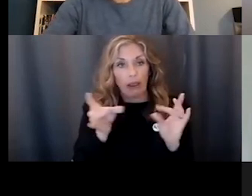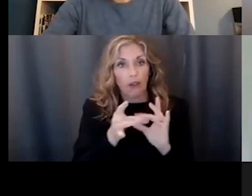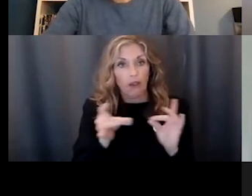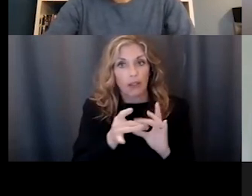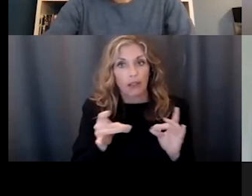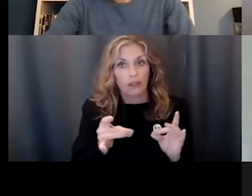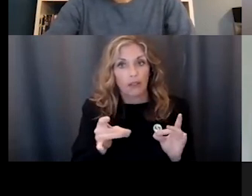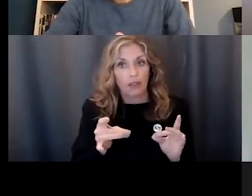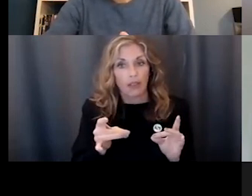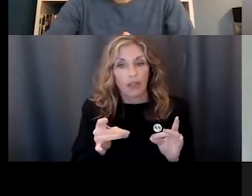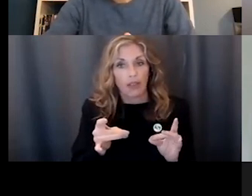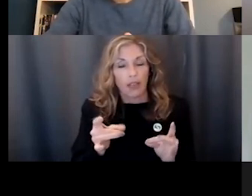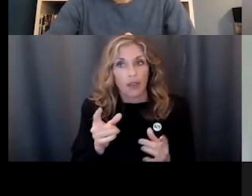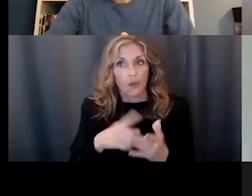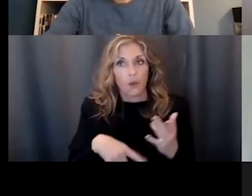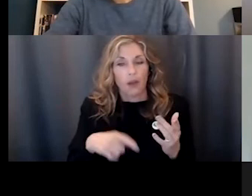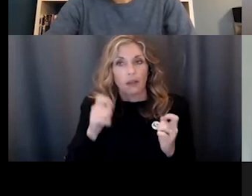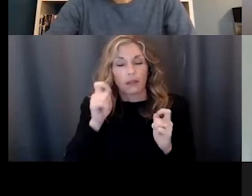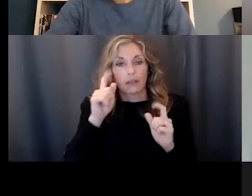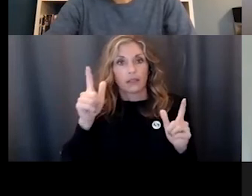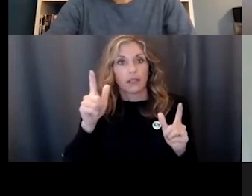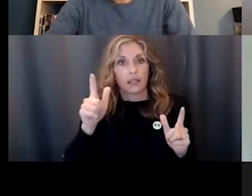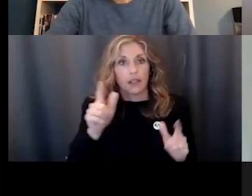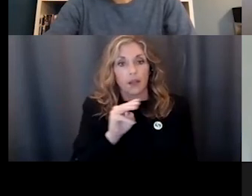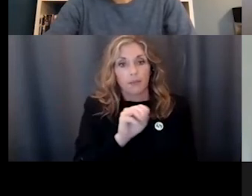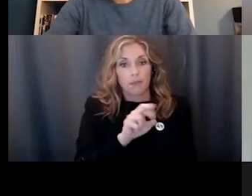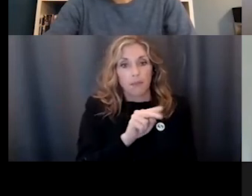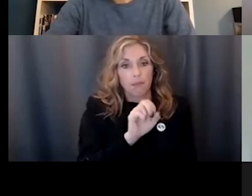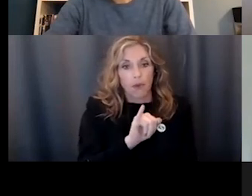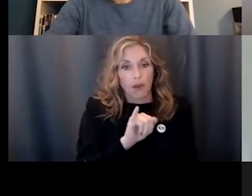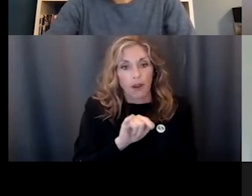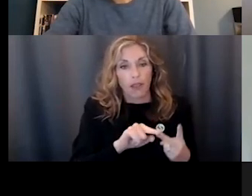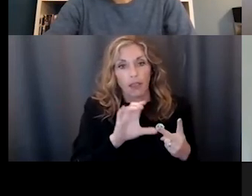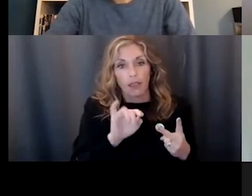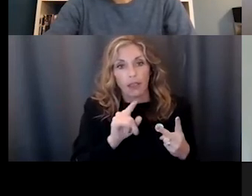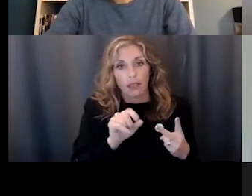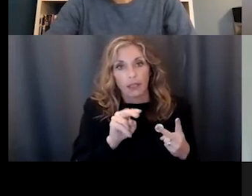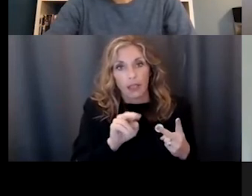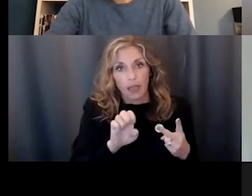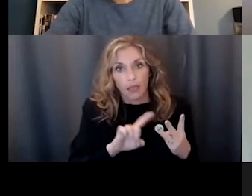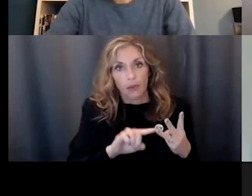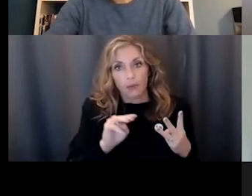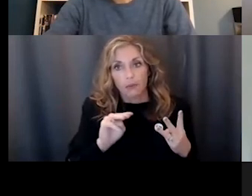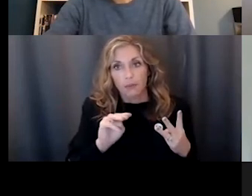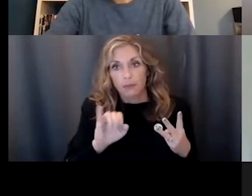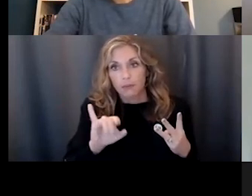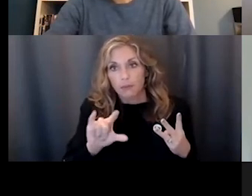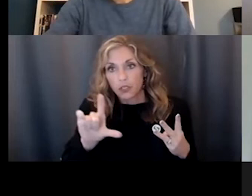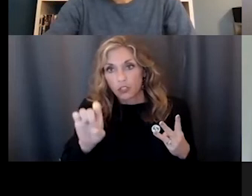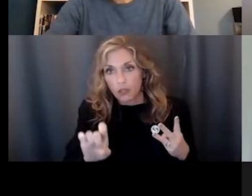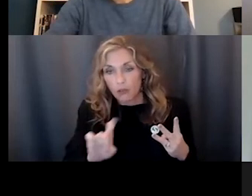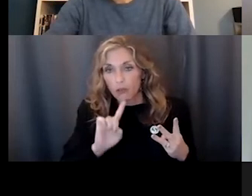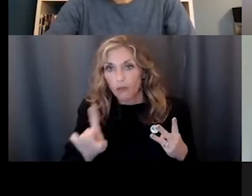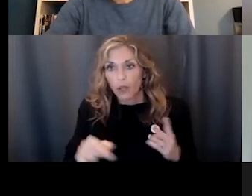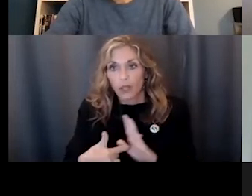that Marni, Catherine, Michelle today have really demonstrated how it's such an